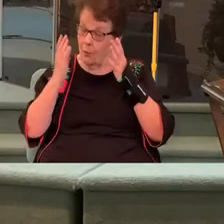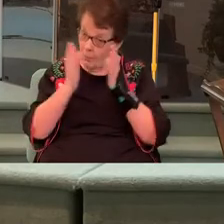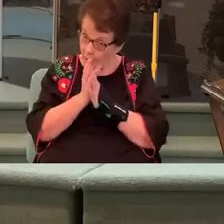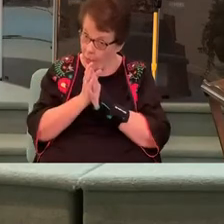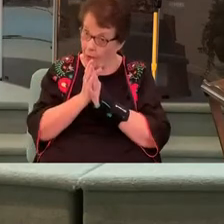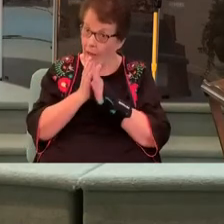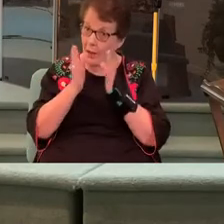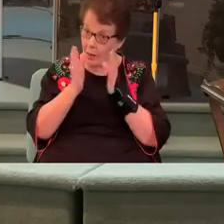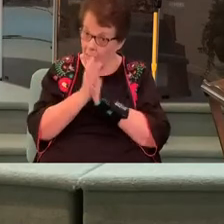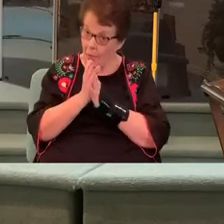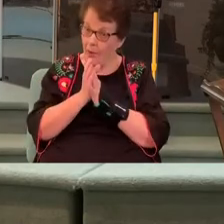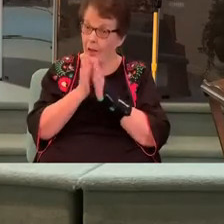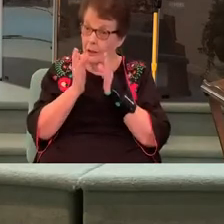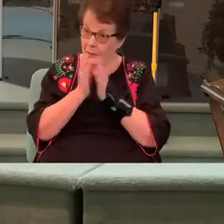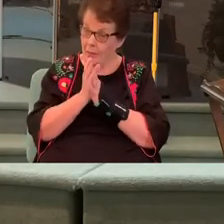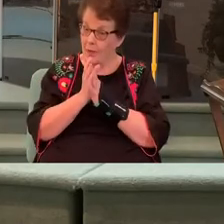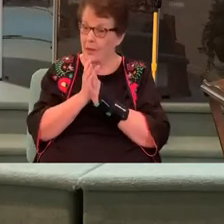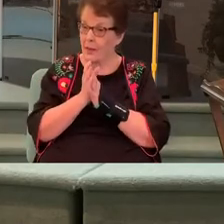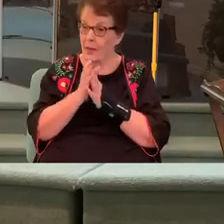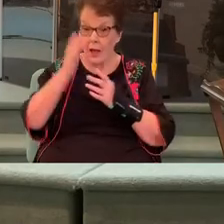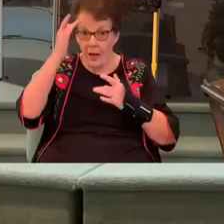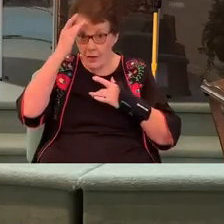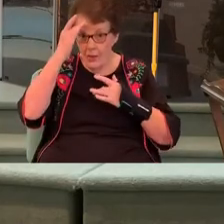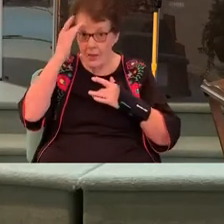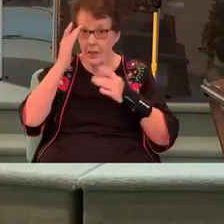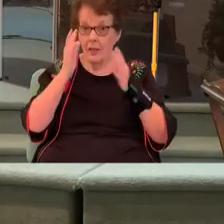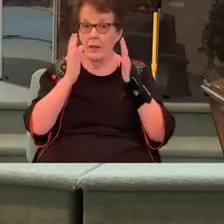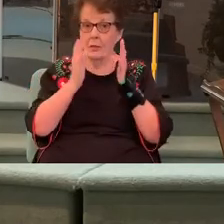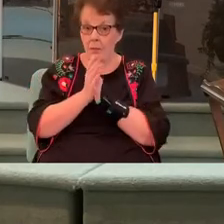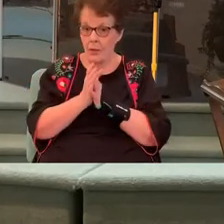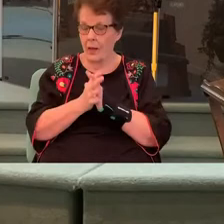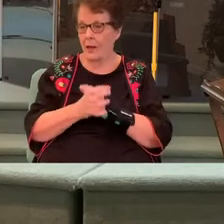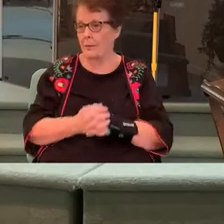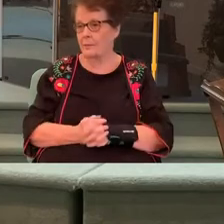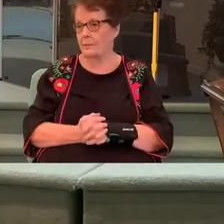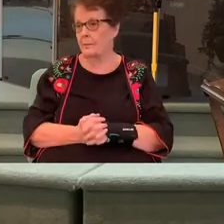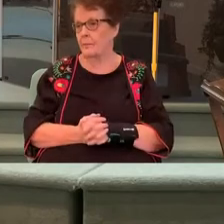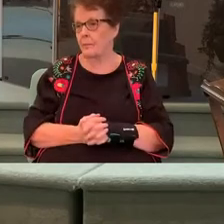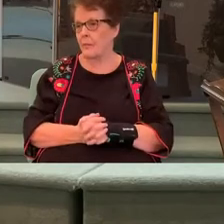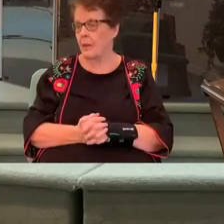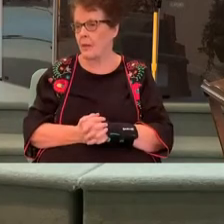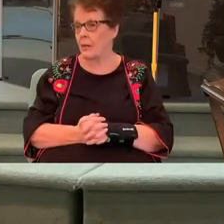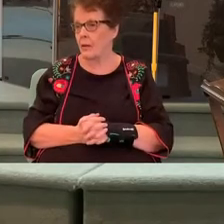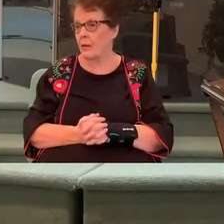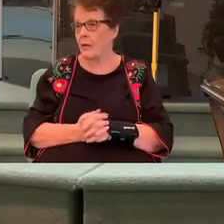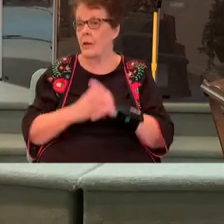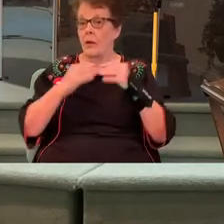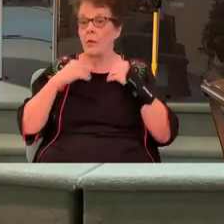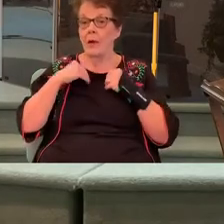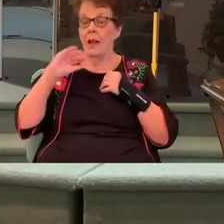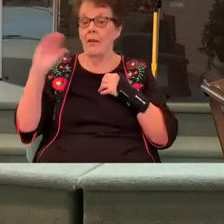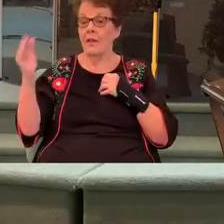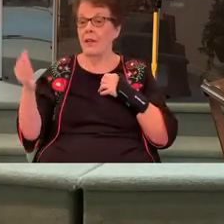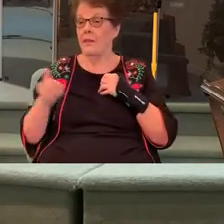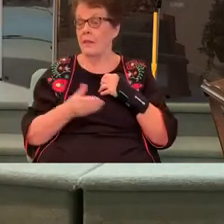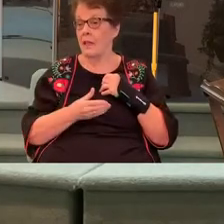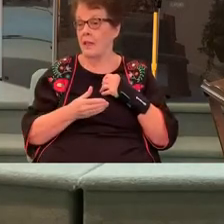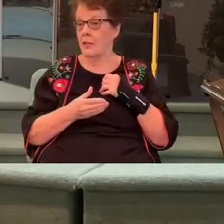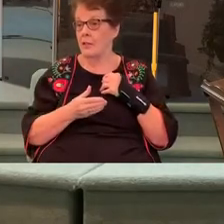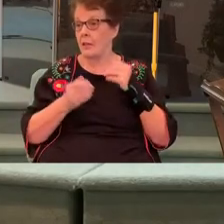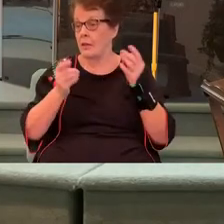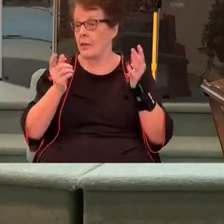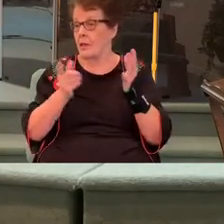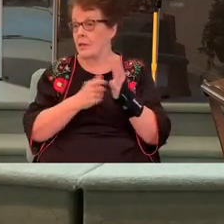Praise. Are you sick? Pray. We're going to have an invitation. Sometimes